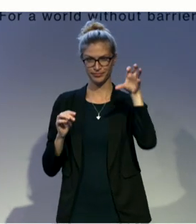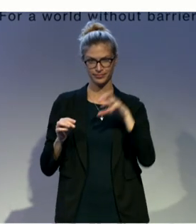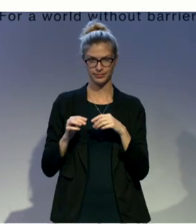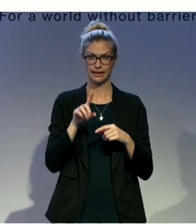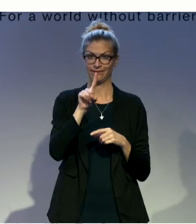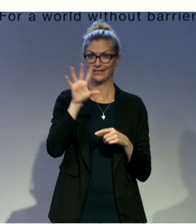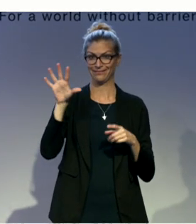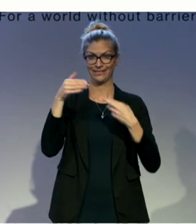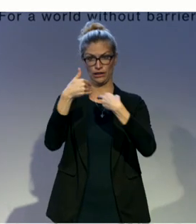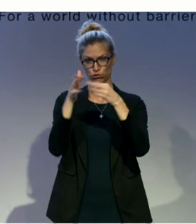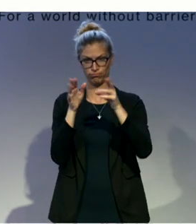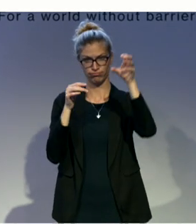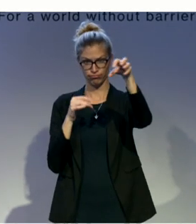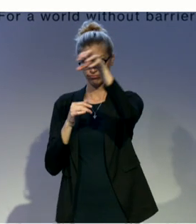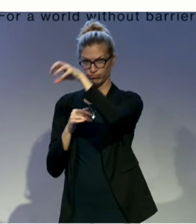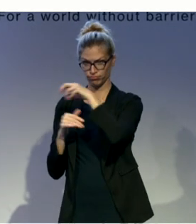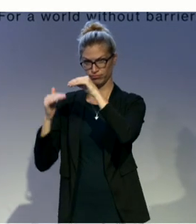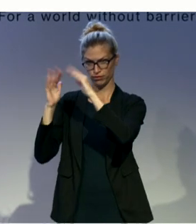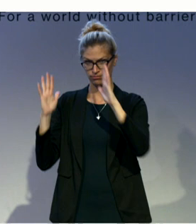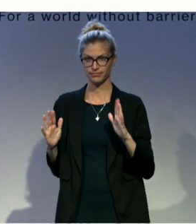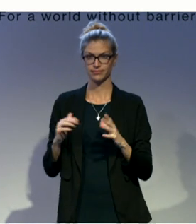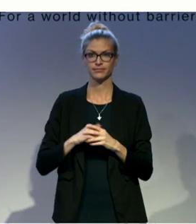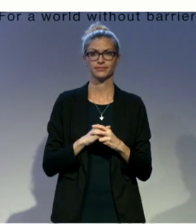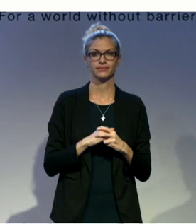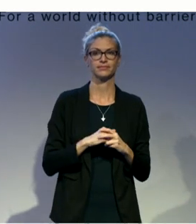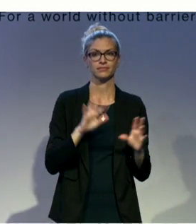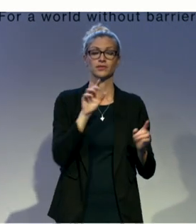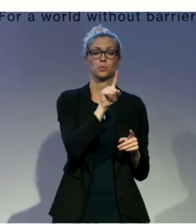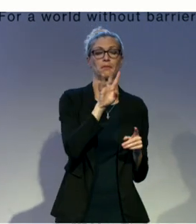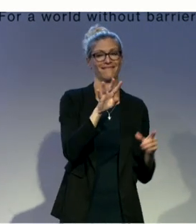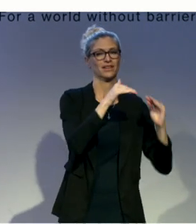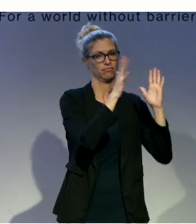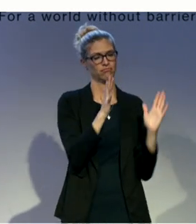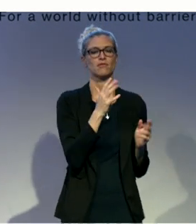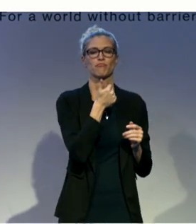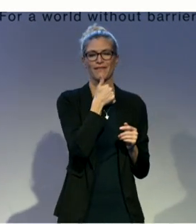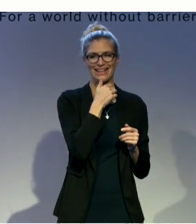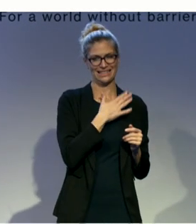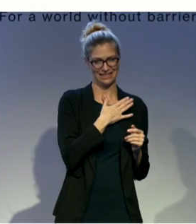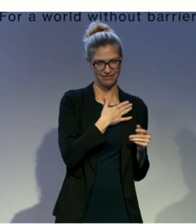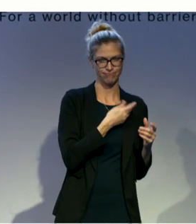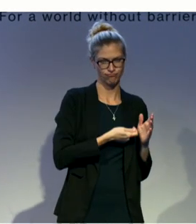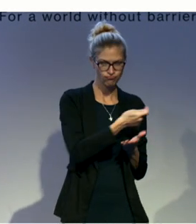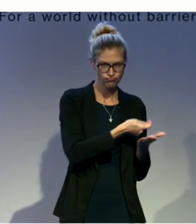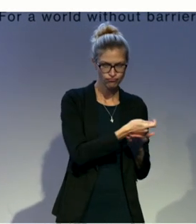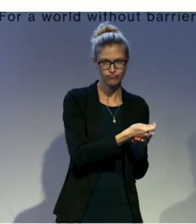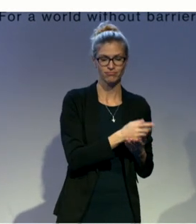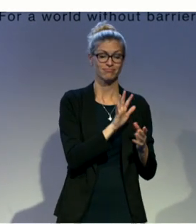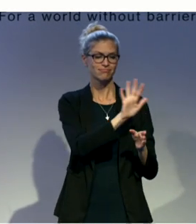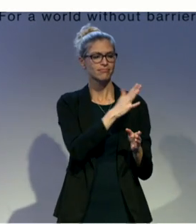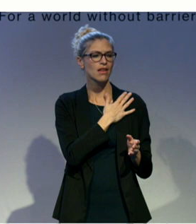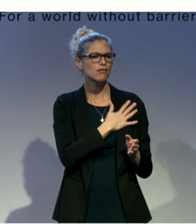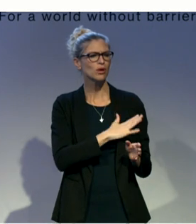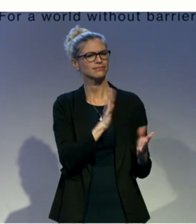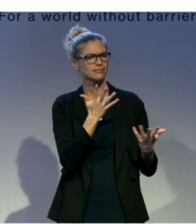15 flats, but 14 private flats designed by the needs. Resident can ask